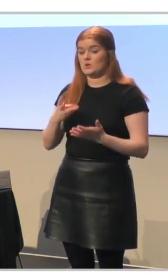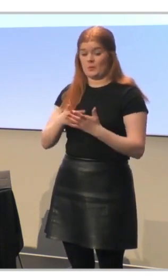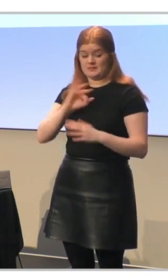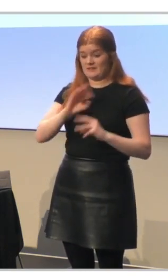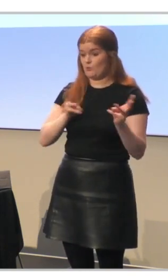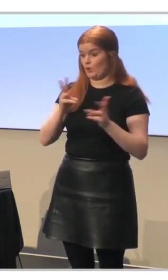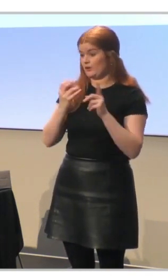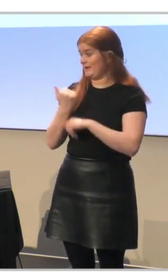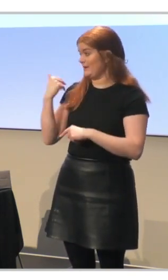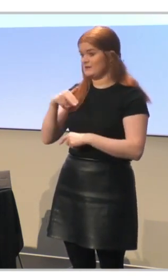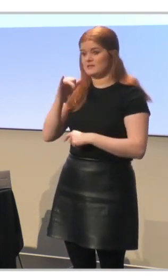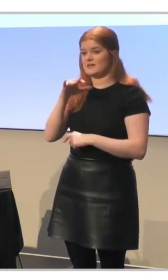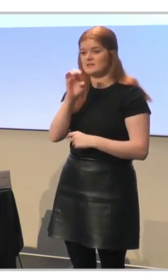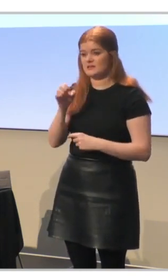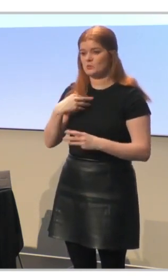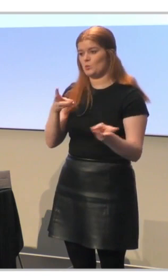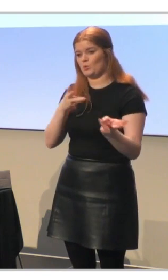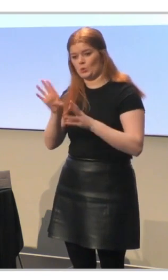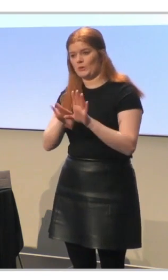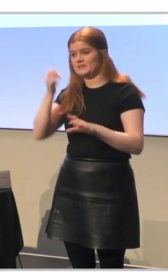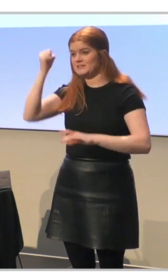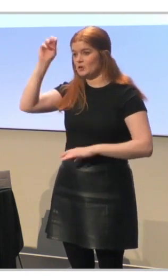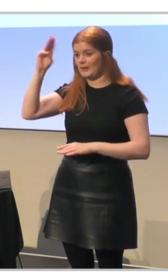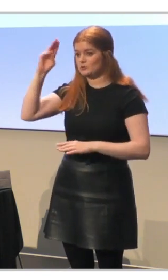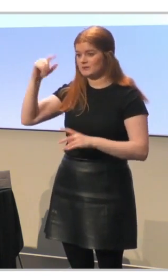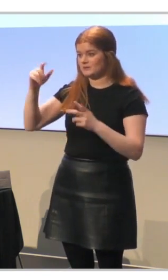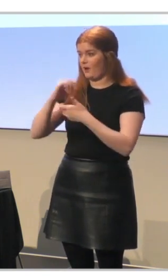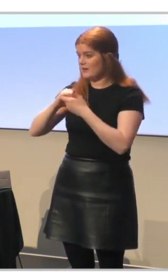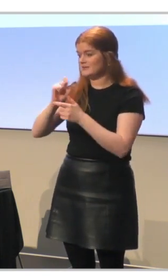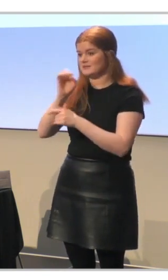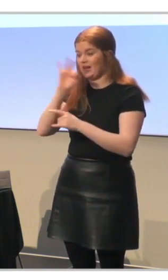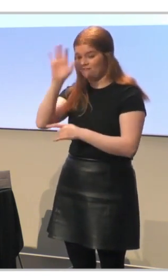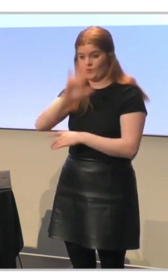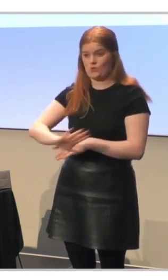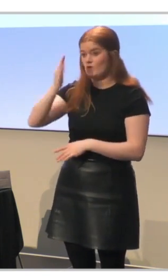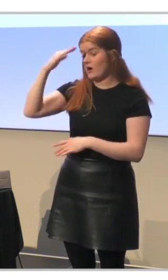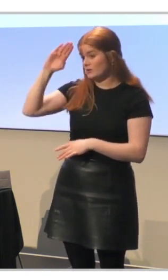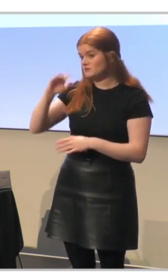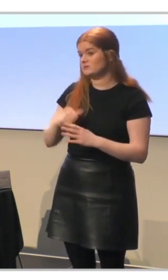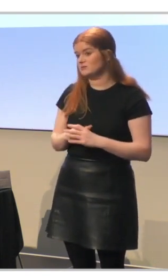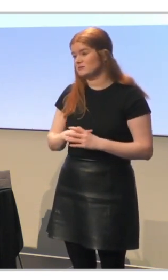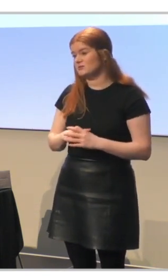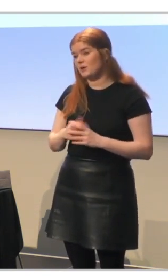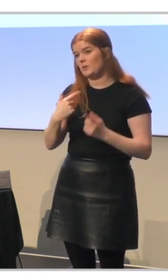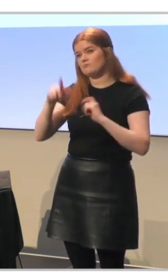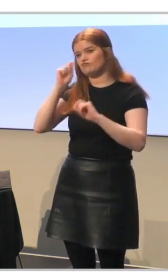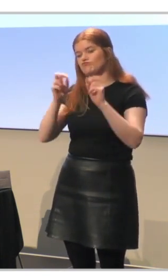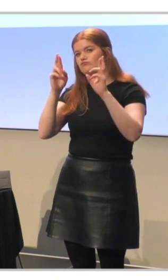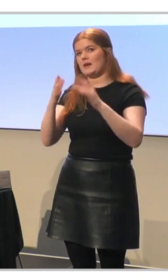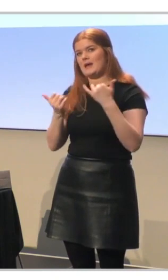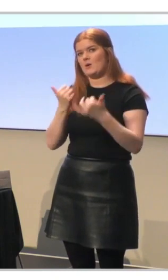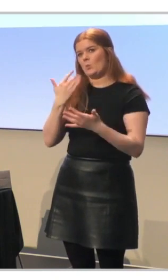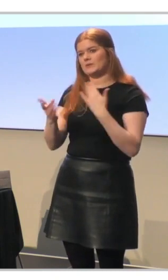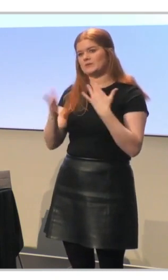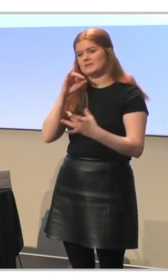the NCAC and working with senior management colleagues and staff up and down the length of the country, we reflect on the decisions that are